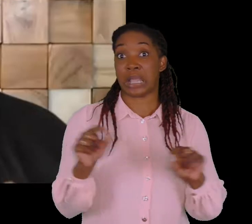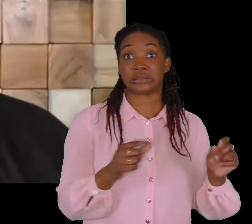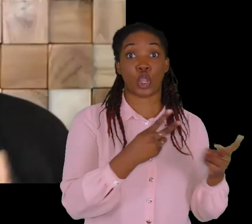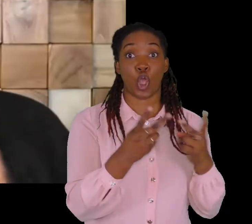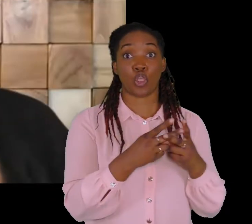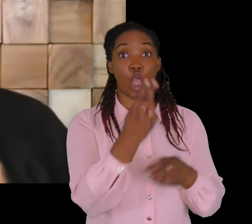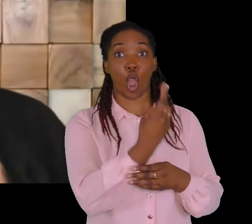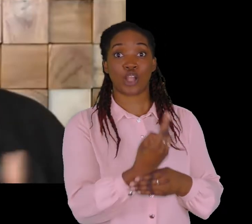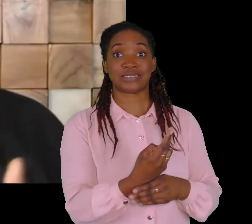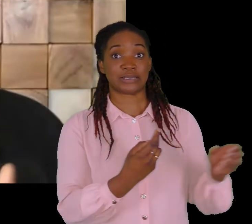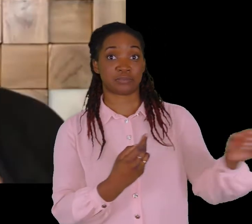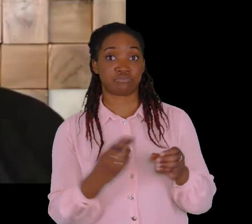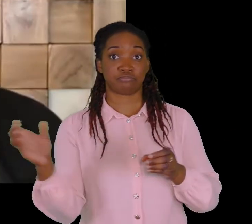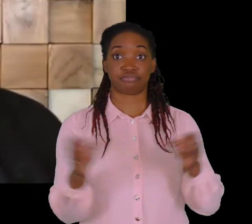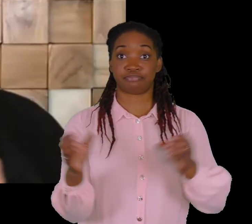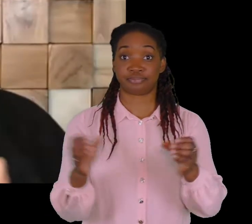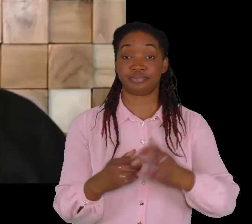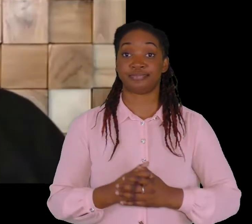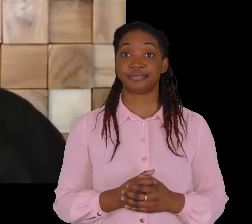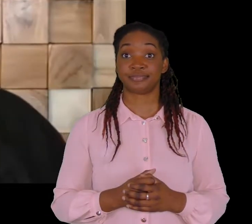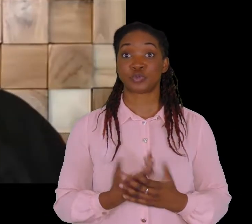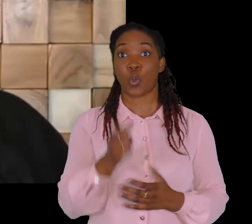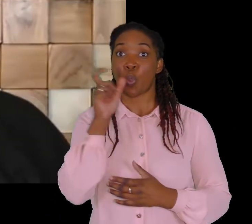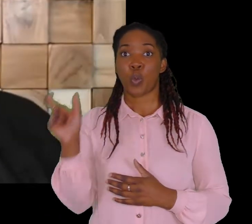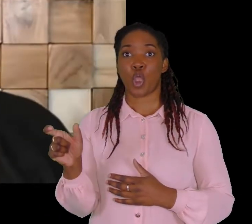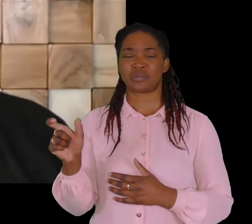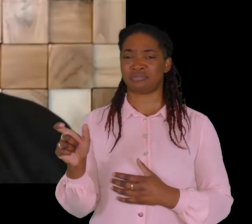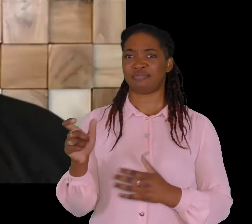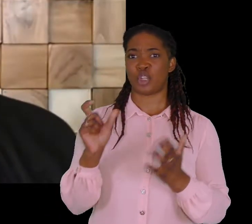even the term keeper was often a kind of word.